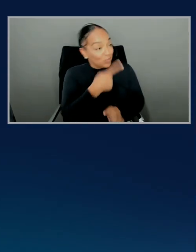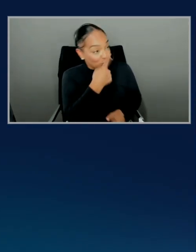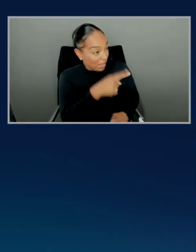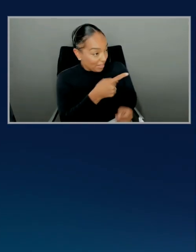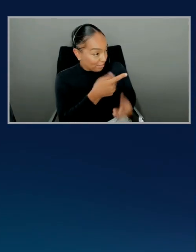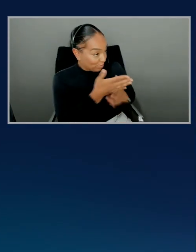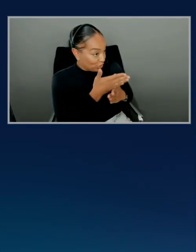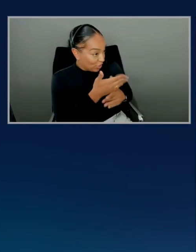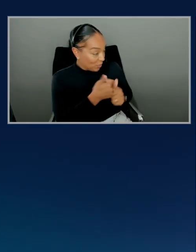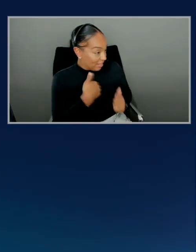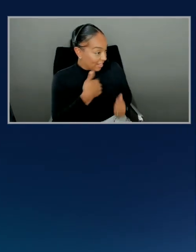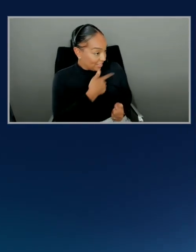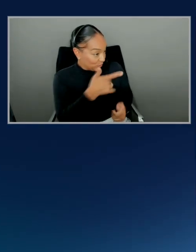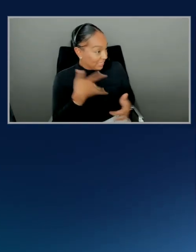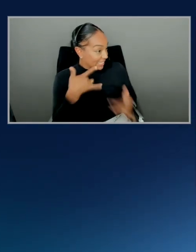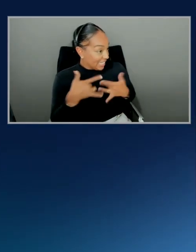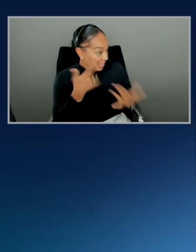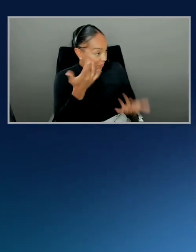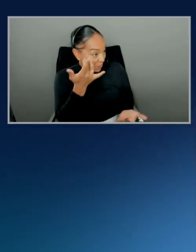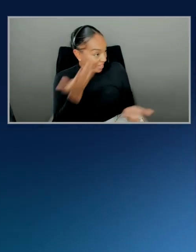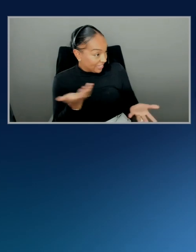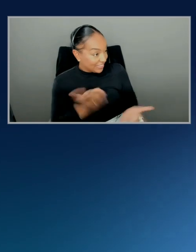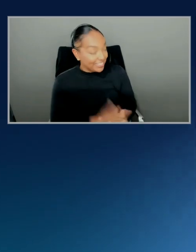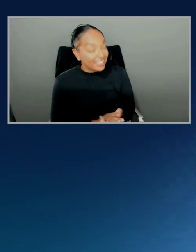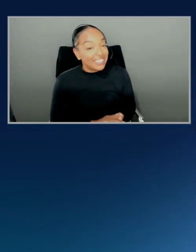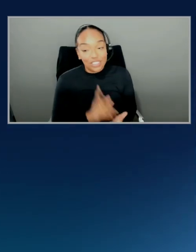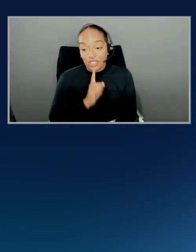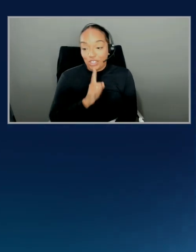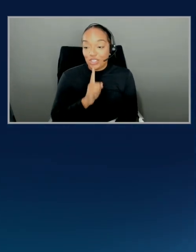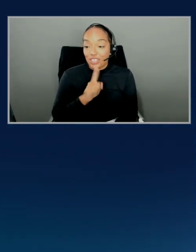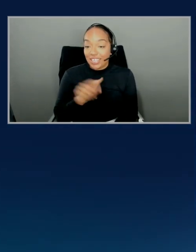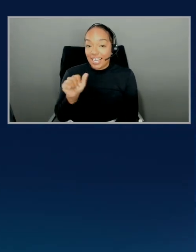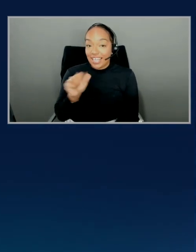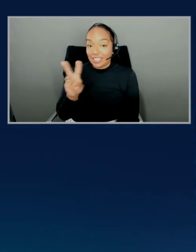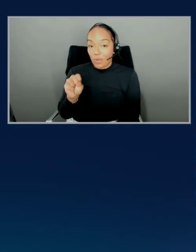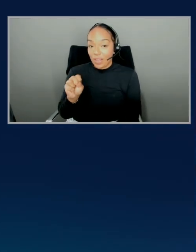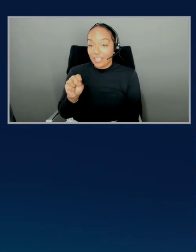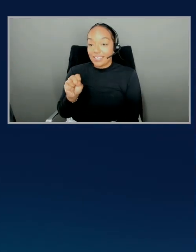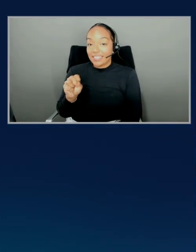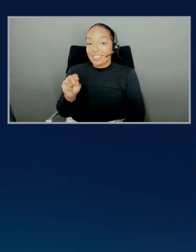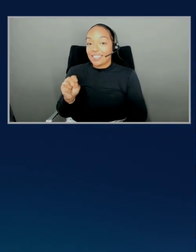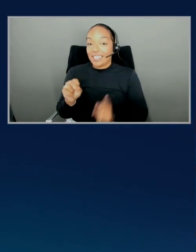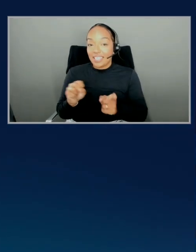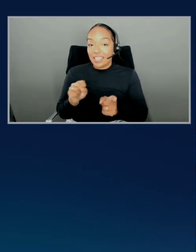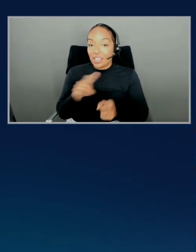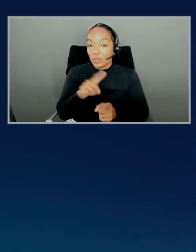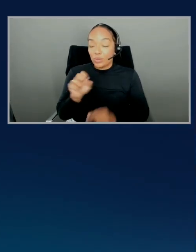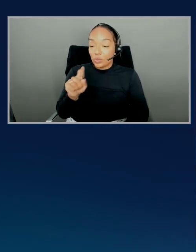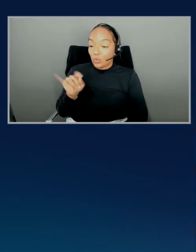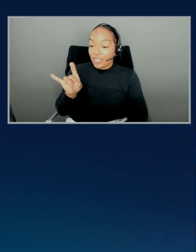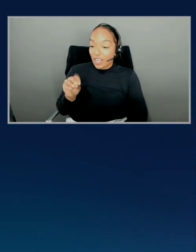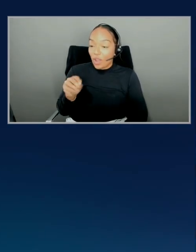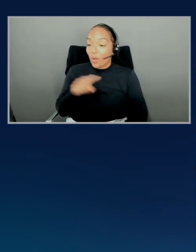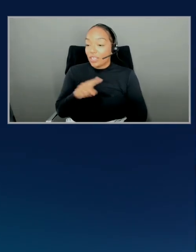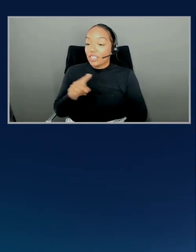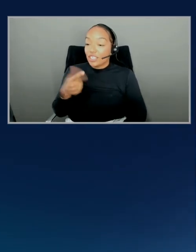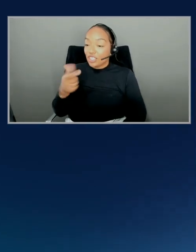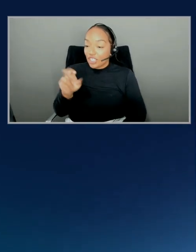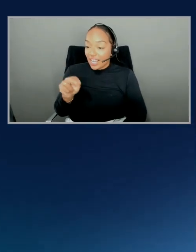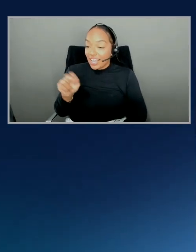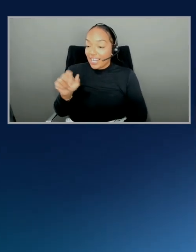you're excited about it. Sure. So AWS App Studio is a brand new generative AI-powered service from